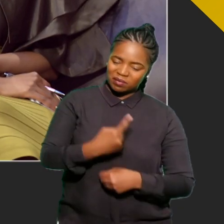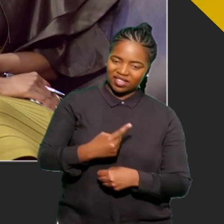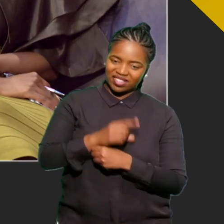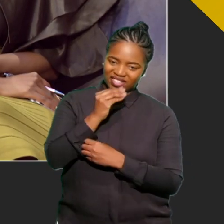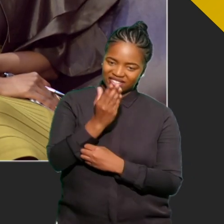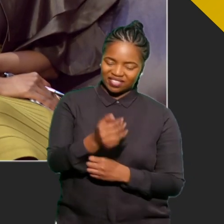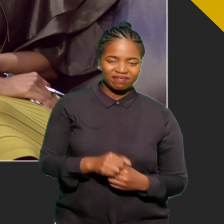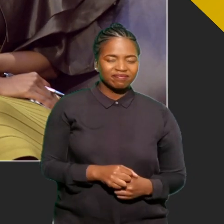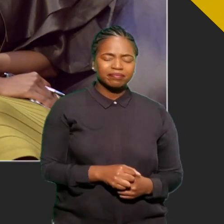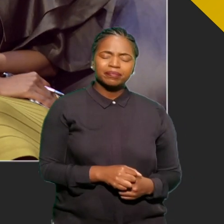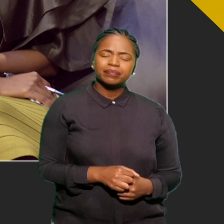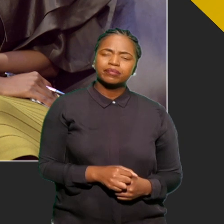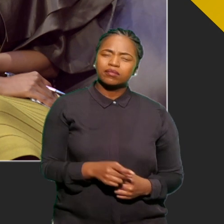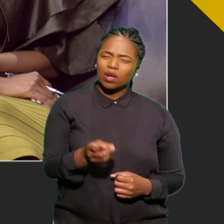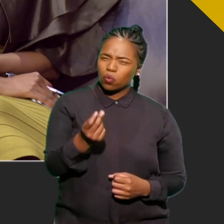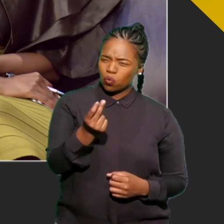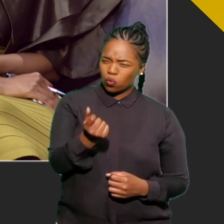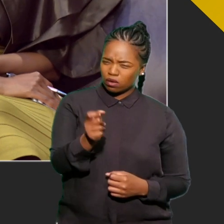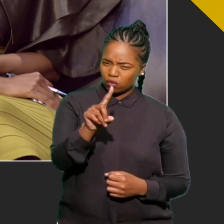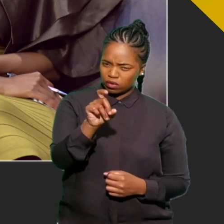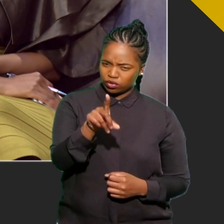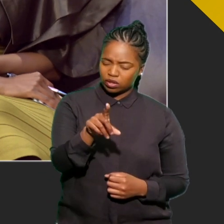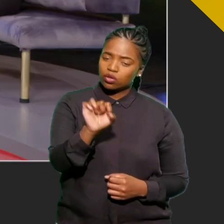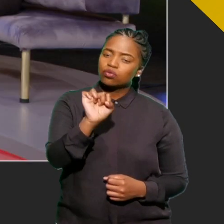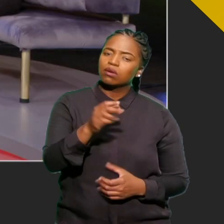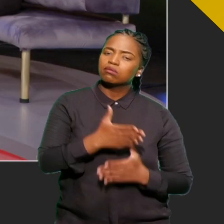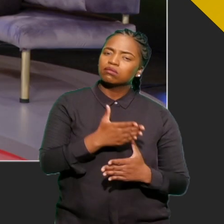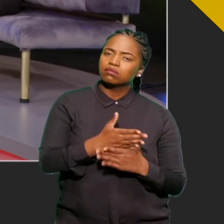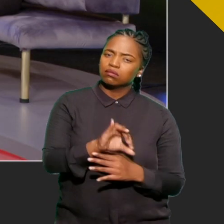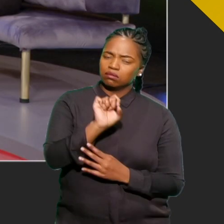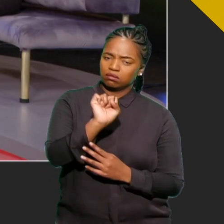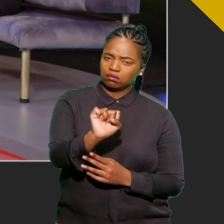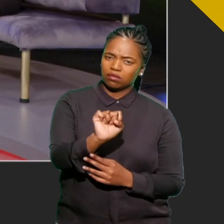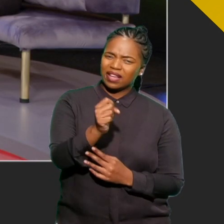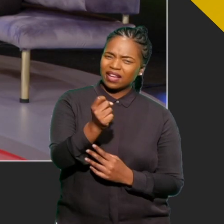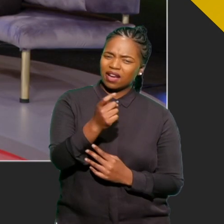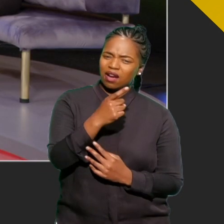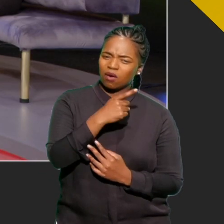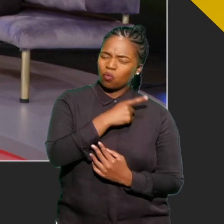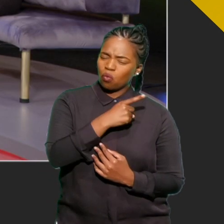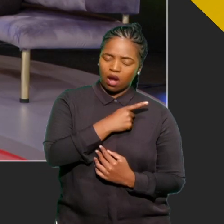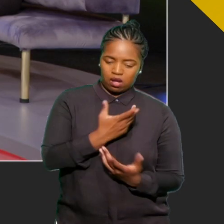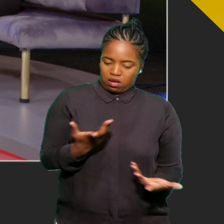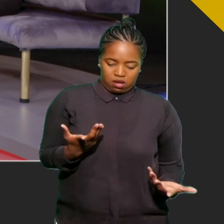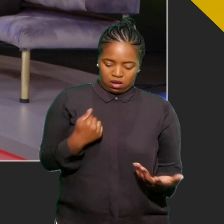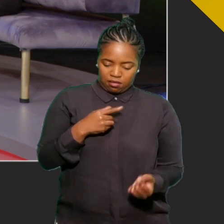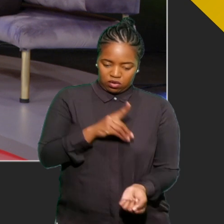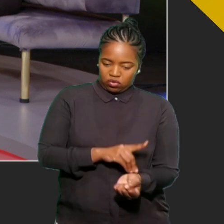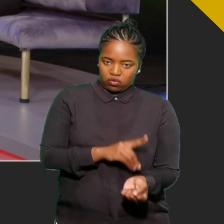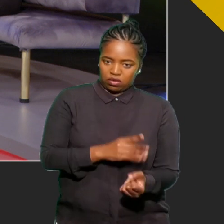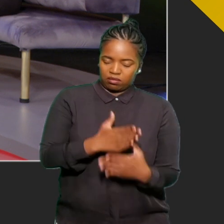Thank you so much. Docs, a very quick question. In your line of work, have you questioned why am I doing this as a